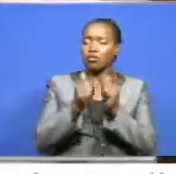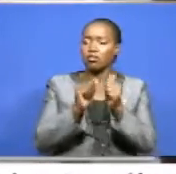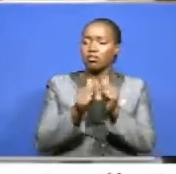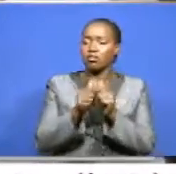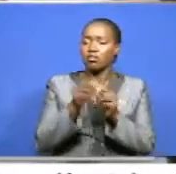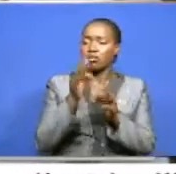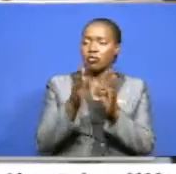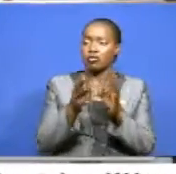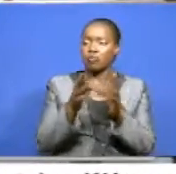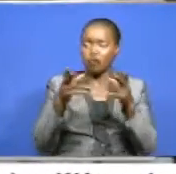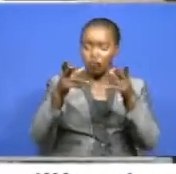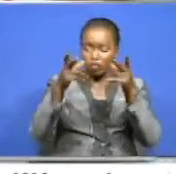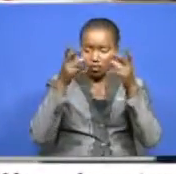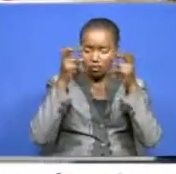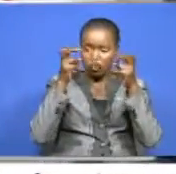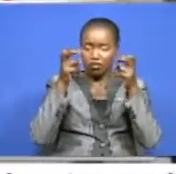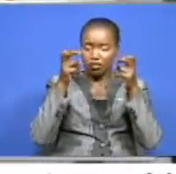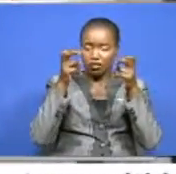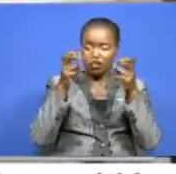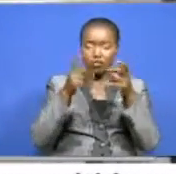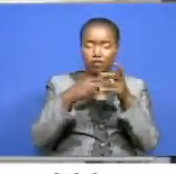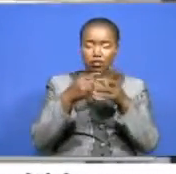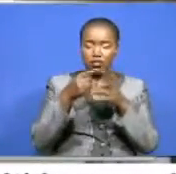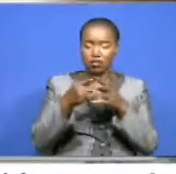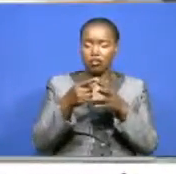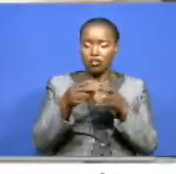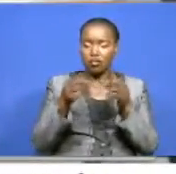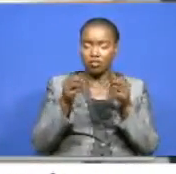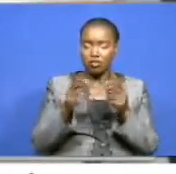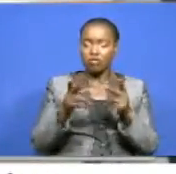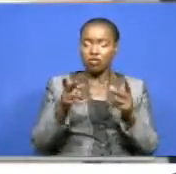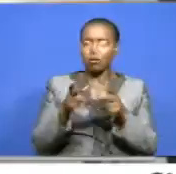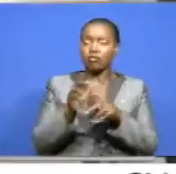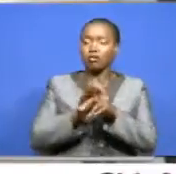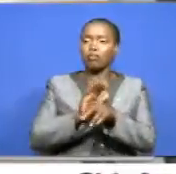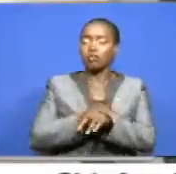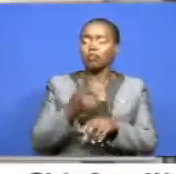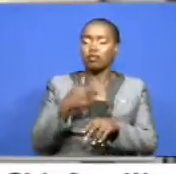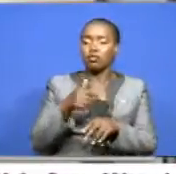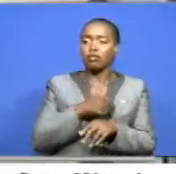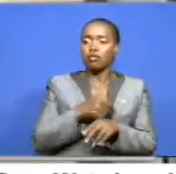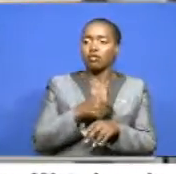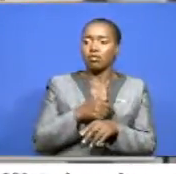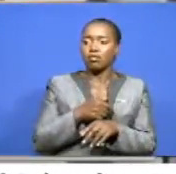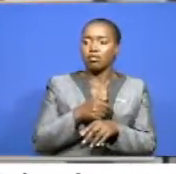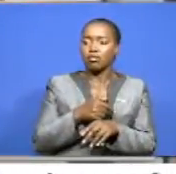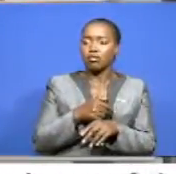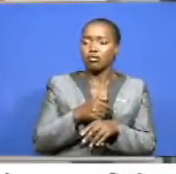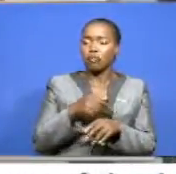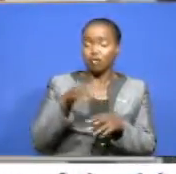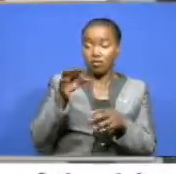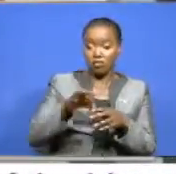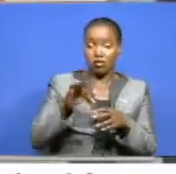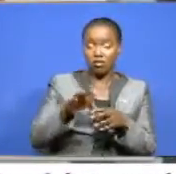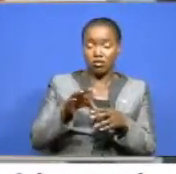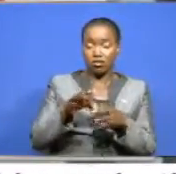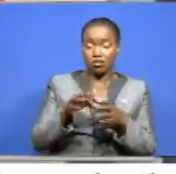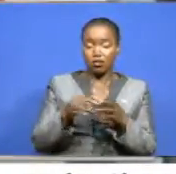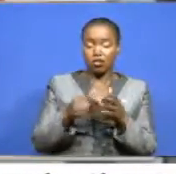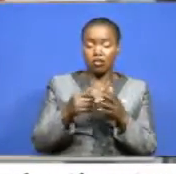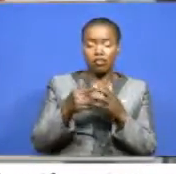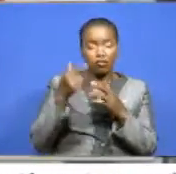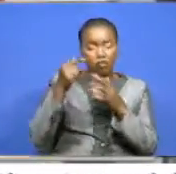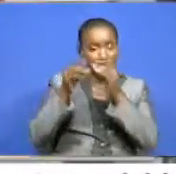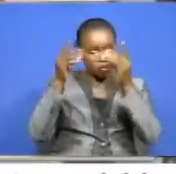if this captured, it's well and good for us, because your re-election will be determined by the public, not